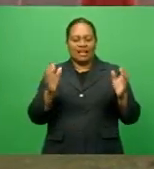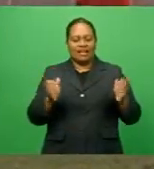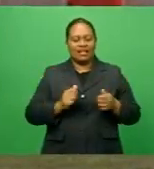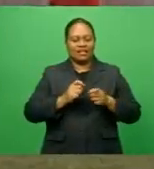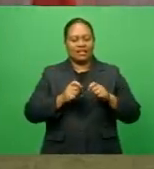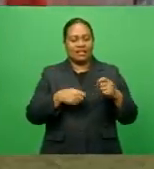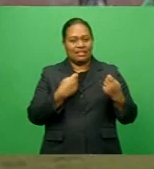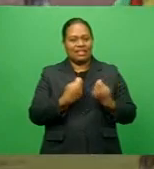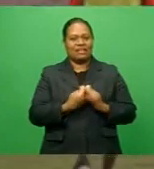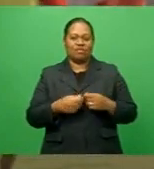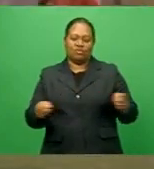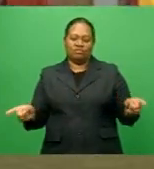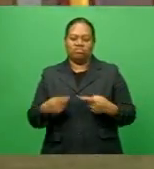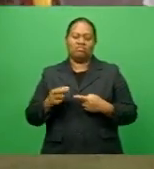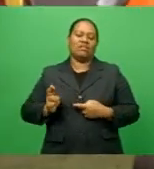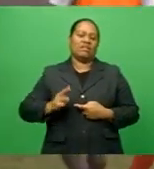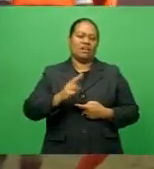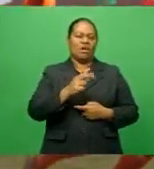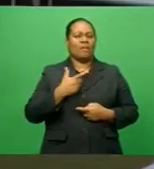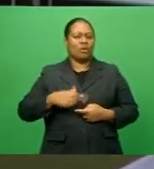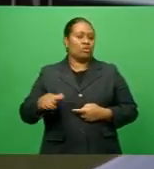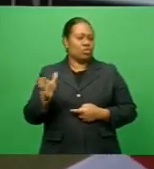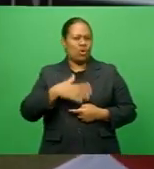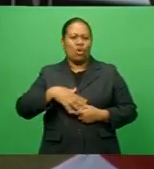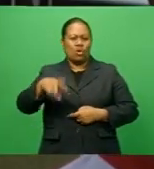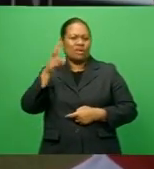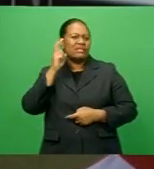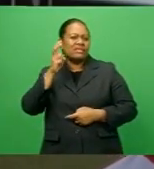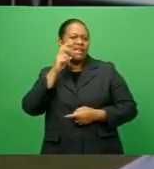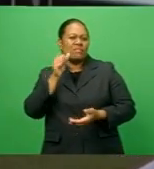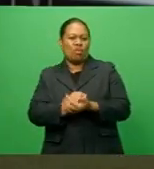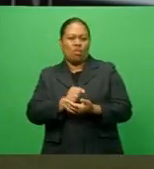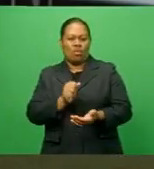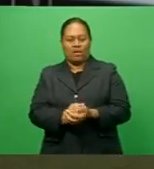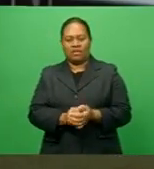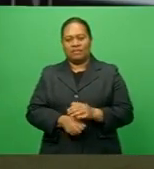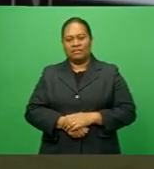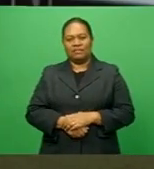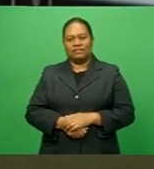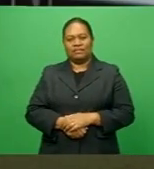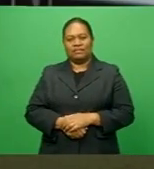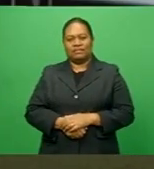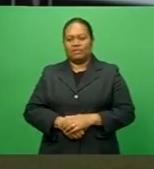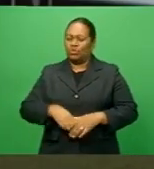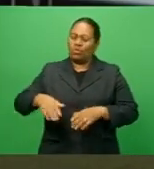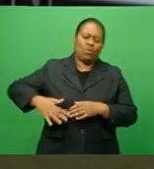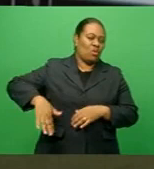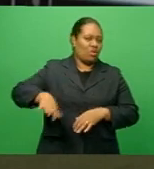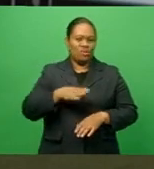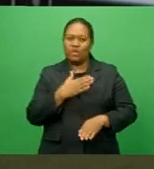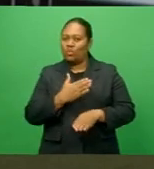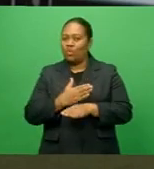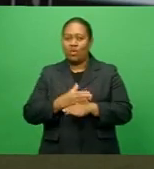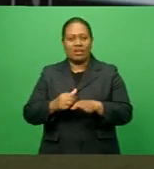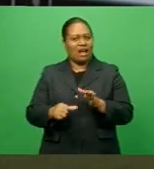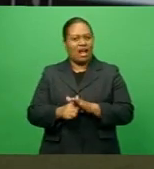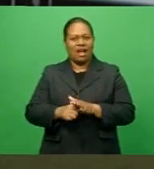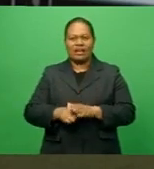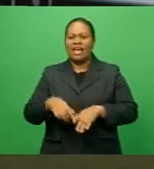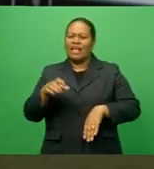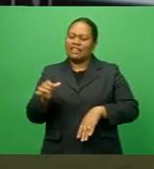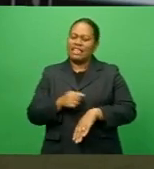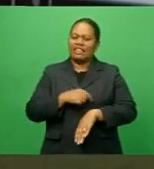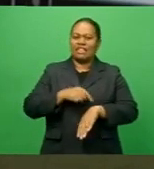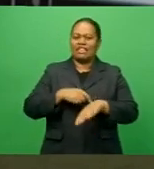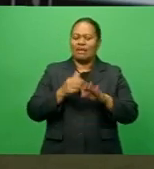Rewa, as everyone has been training hard. The boys have been doing hard, working hard, taking their own time, going out.